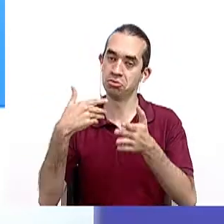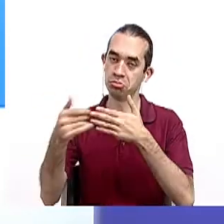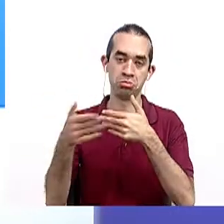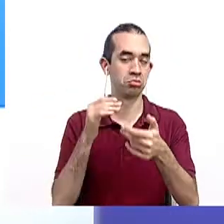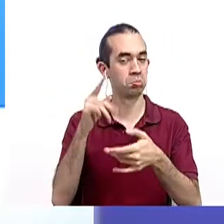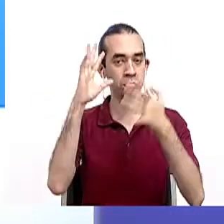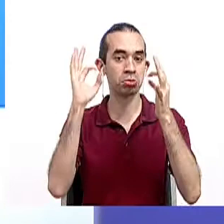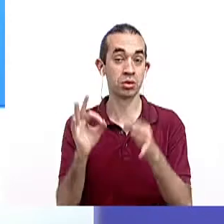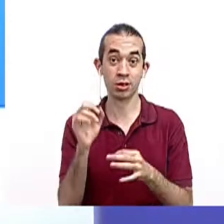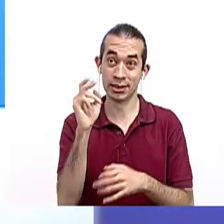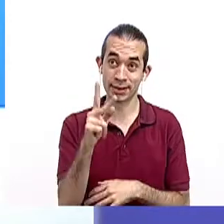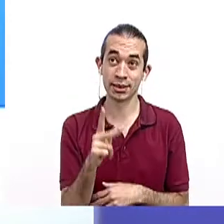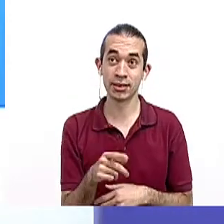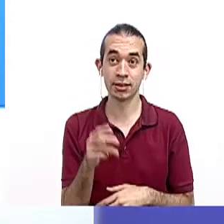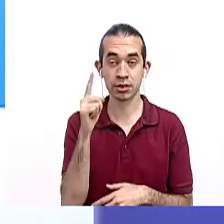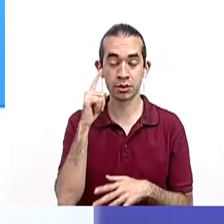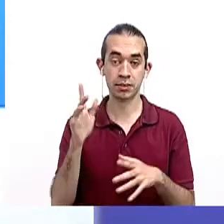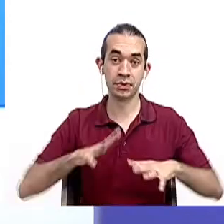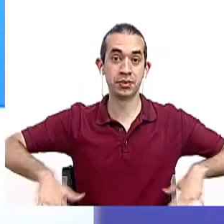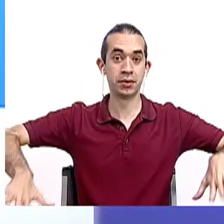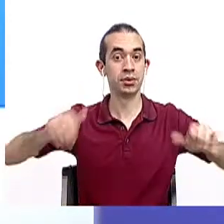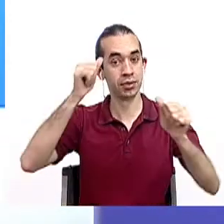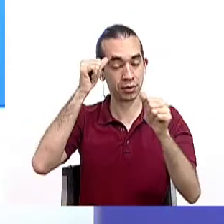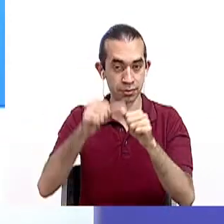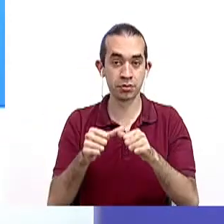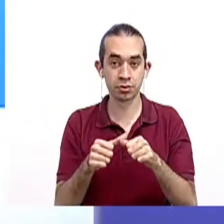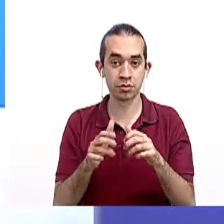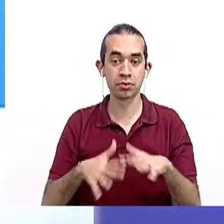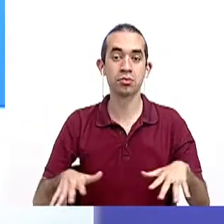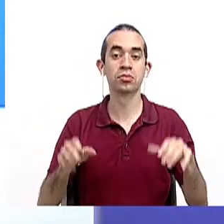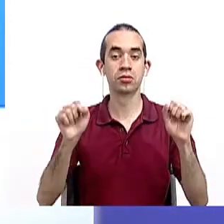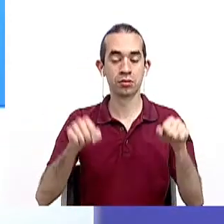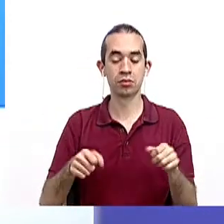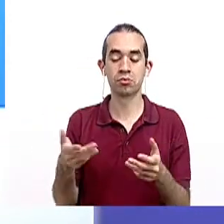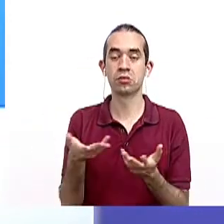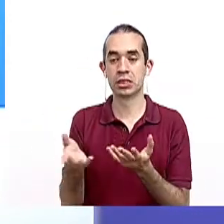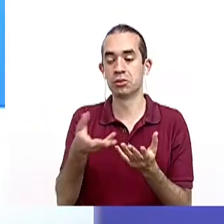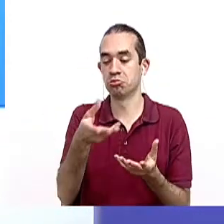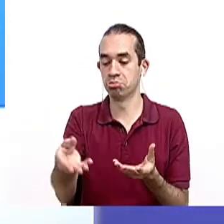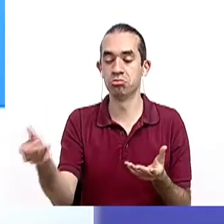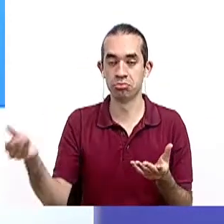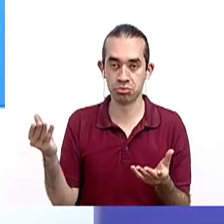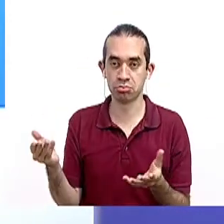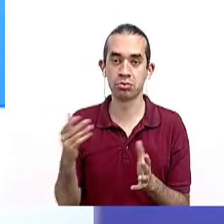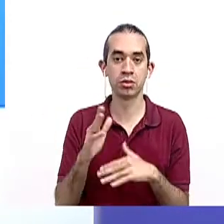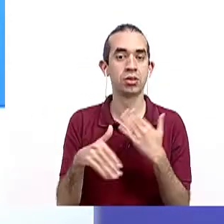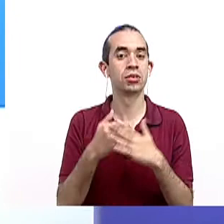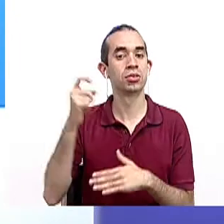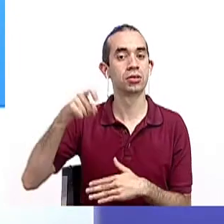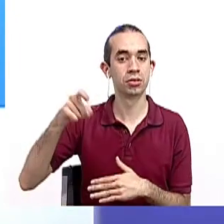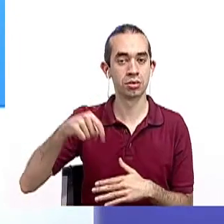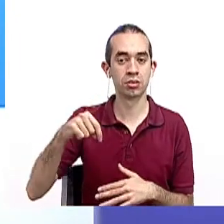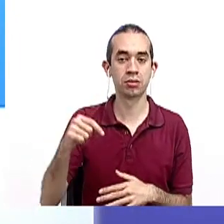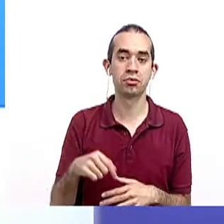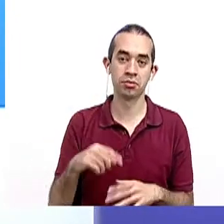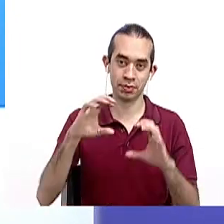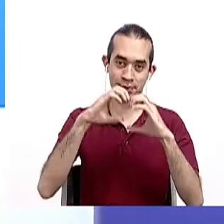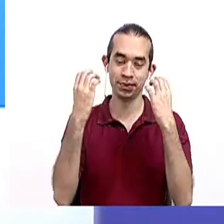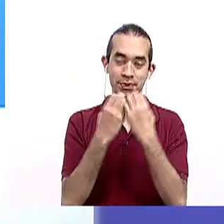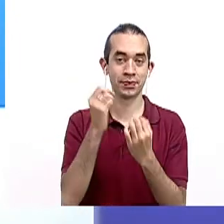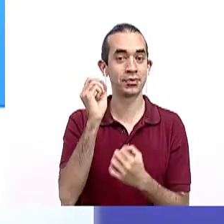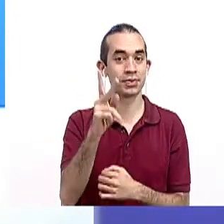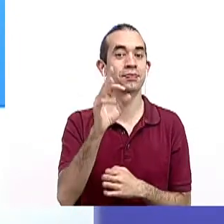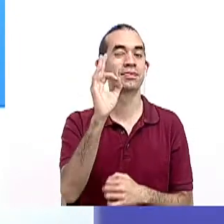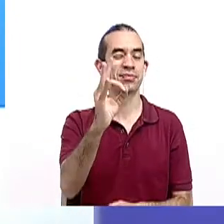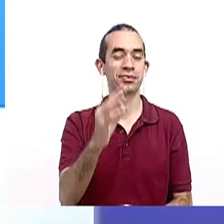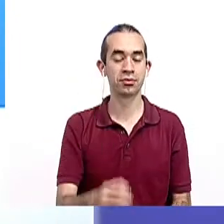decide, okay? And the space. Remember to have a space where you can put your materials, everything you're going to need for the day, all right?